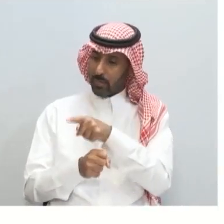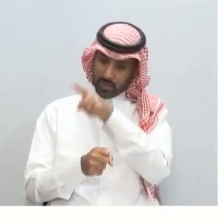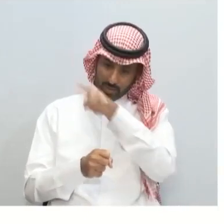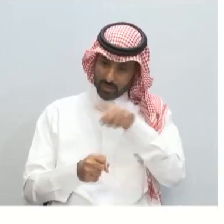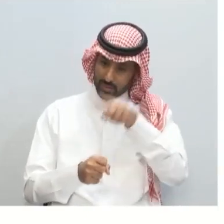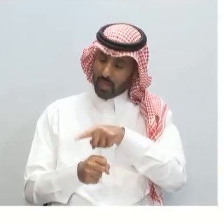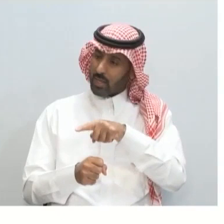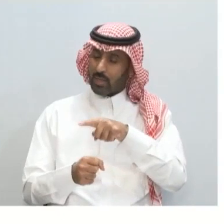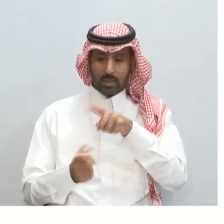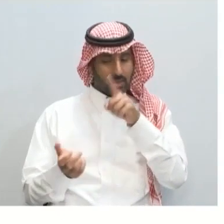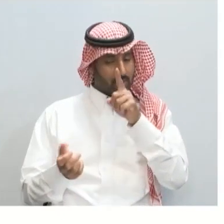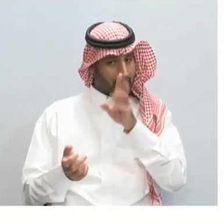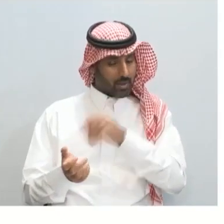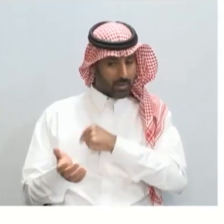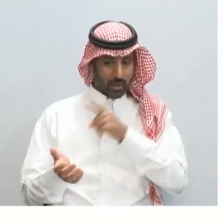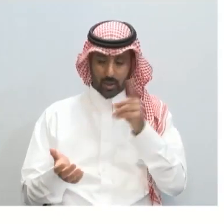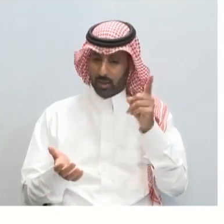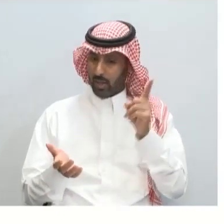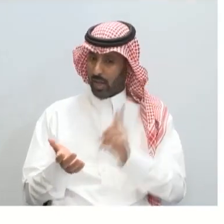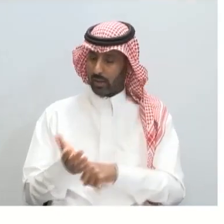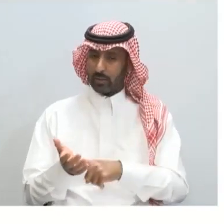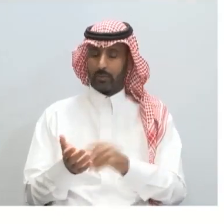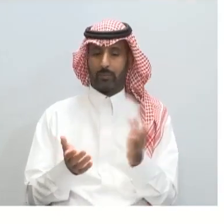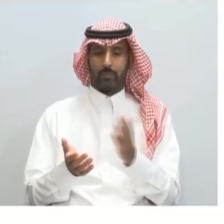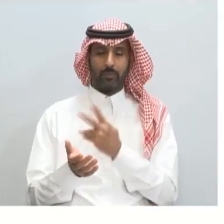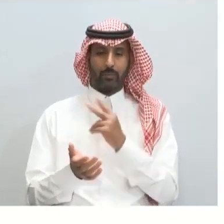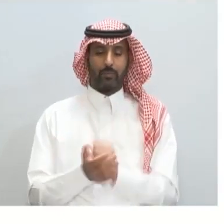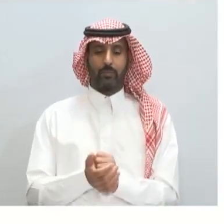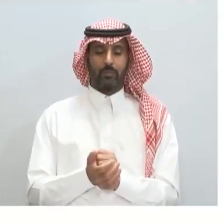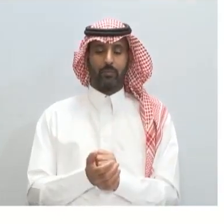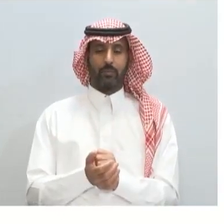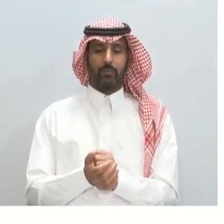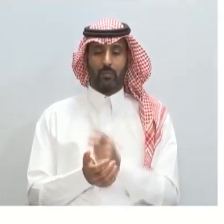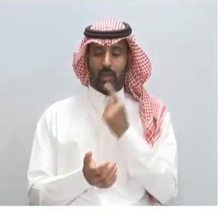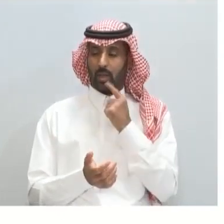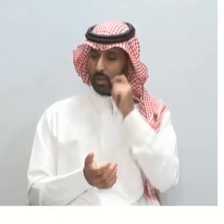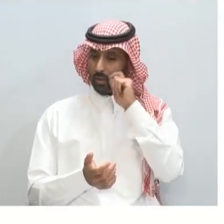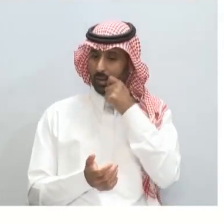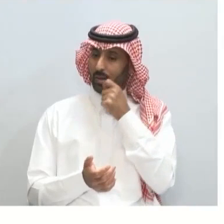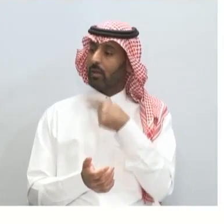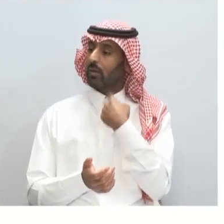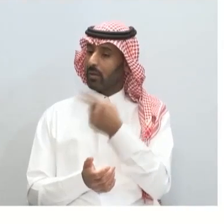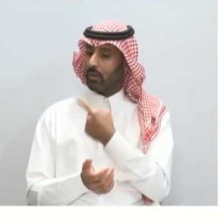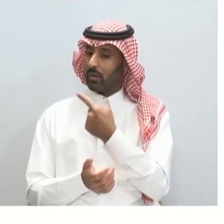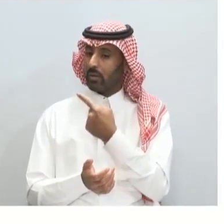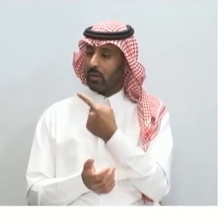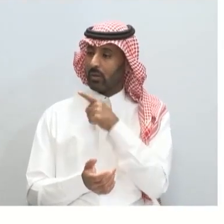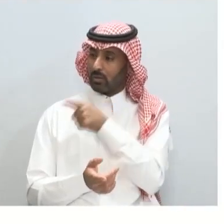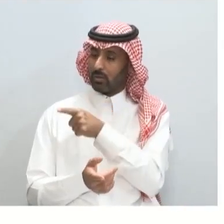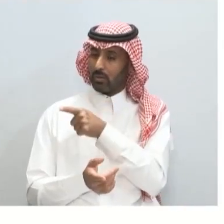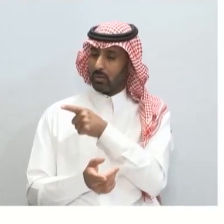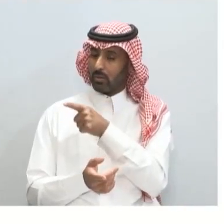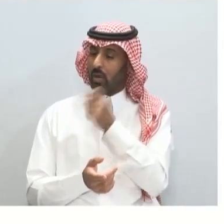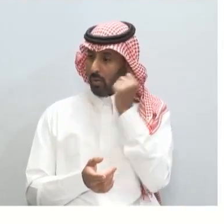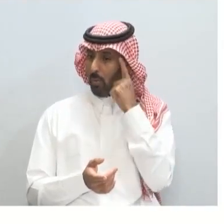true not real unreal or true let's see some examples here he talks as if he were